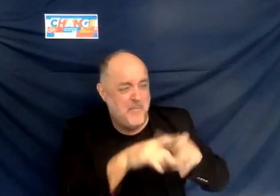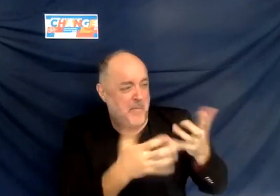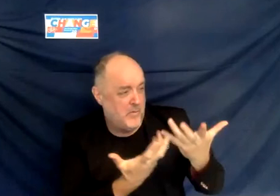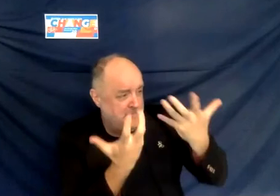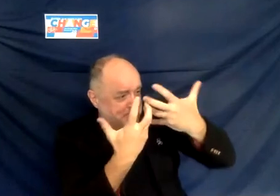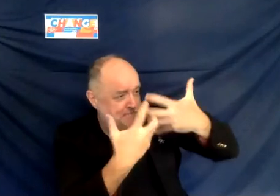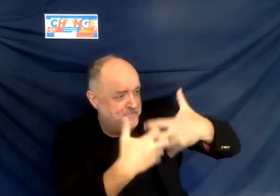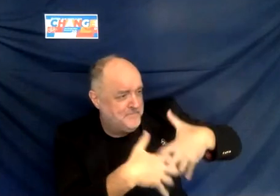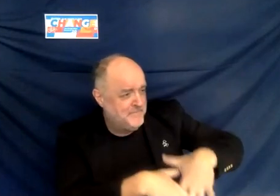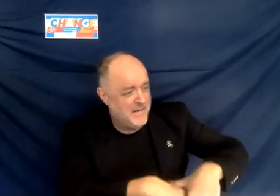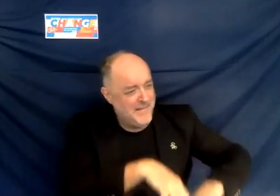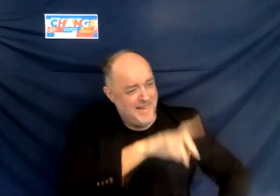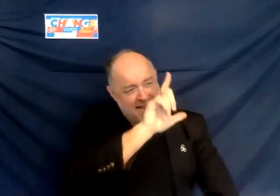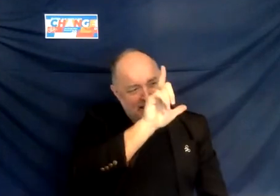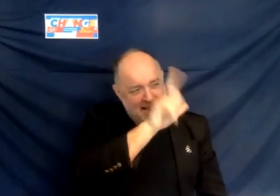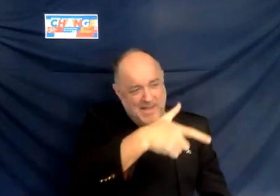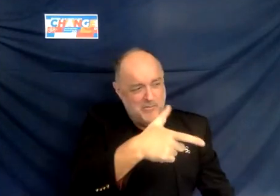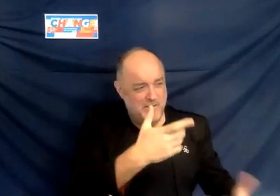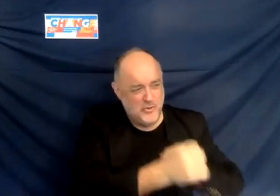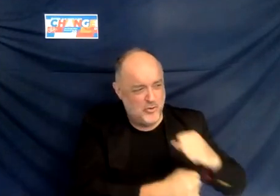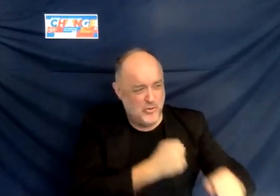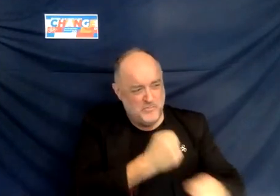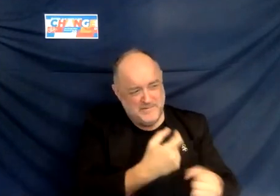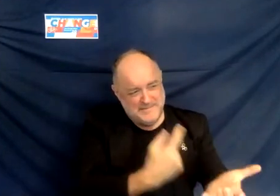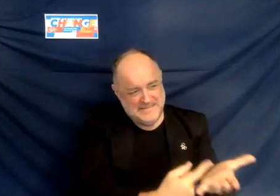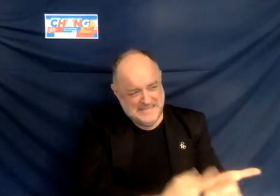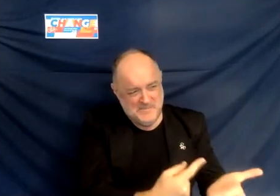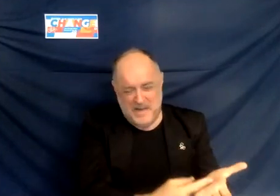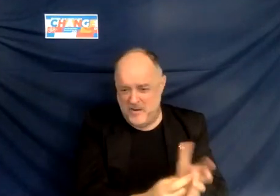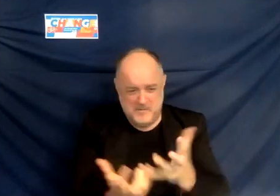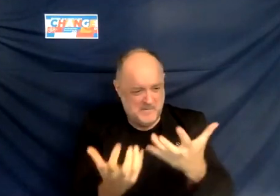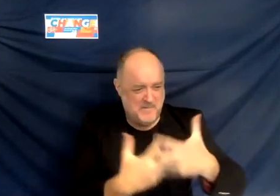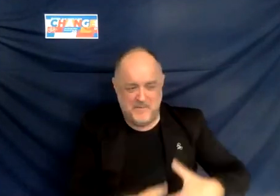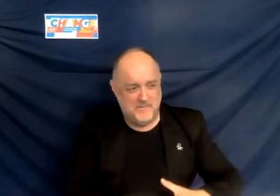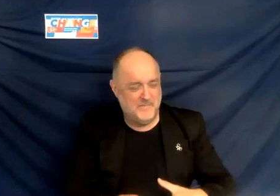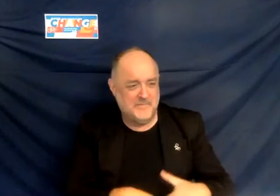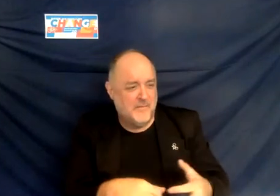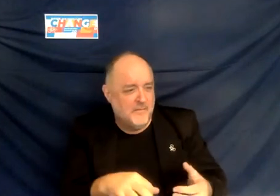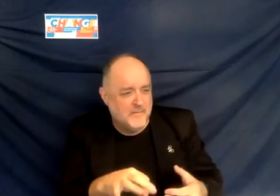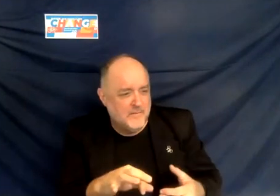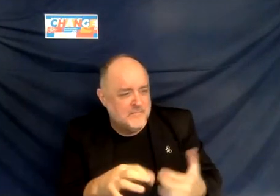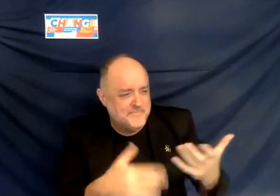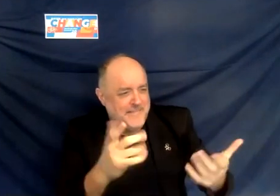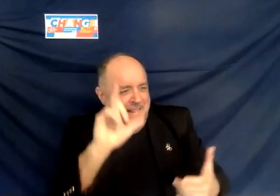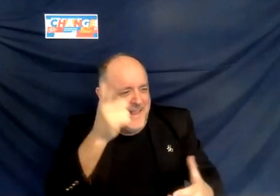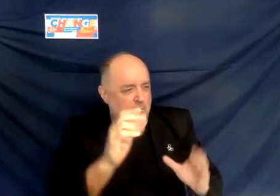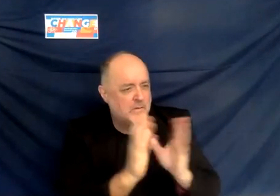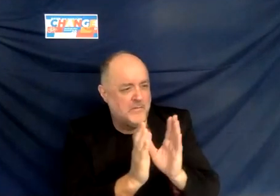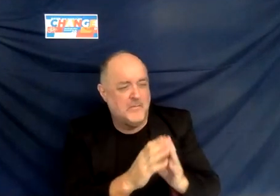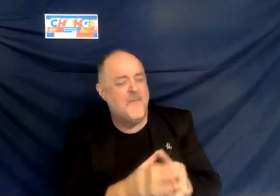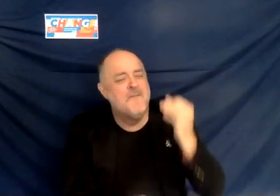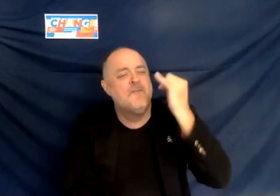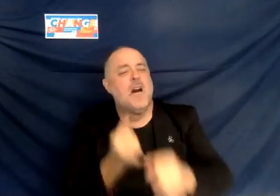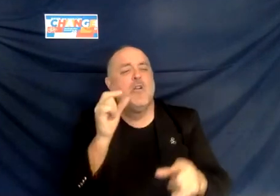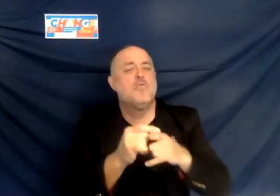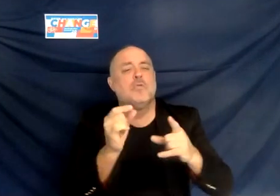do something later on this year. We talked a little bit about that, possibly about, doing a follow-up. Any final words of inspiration?